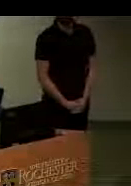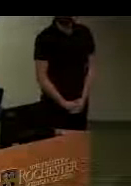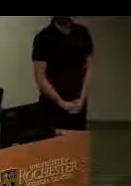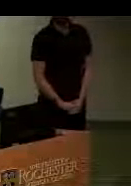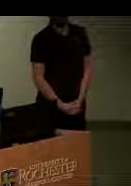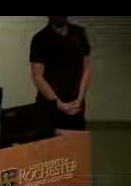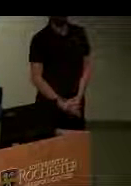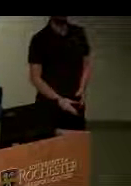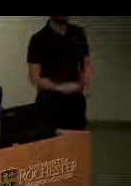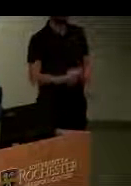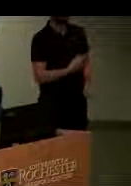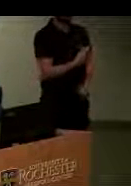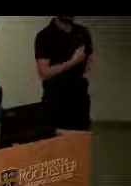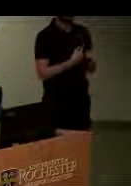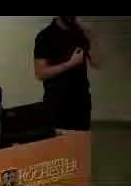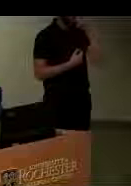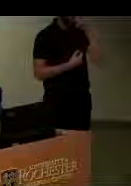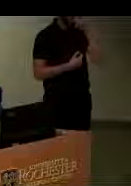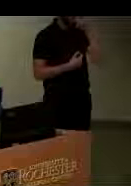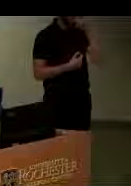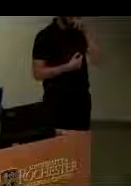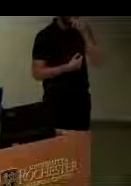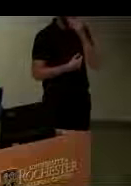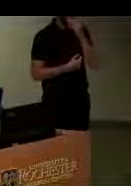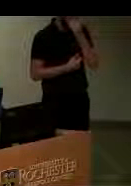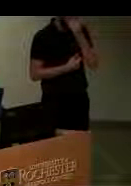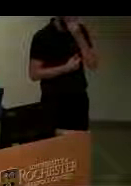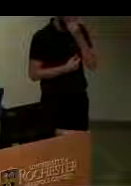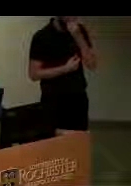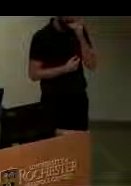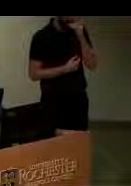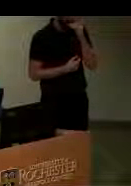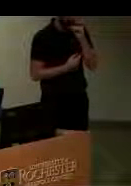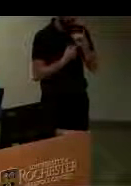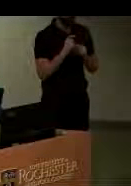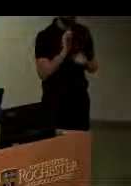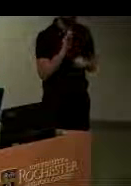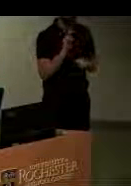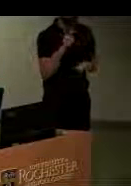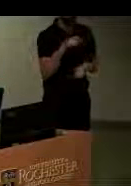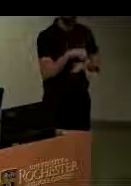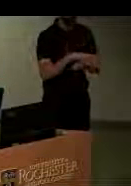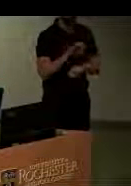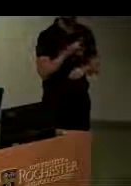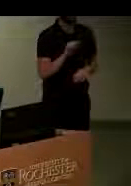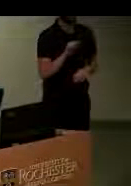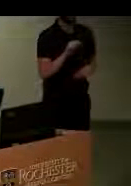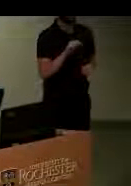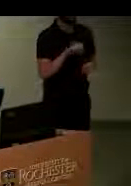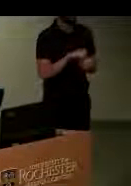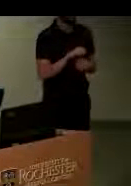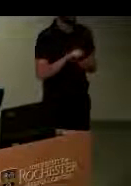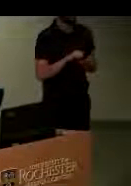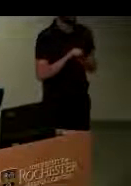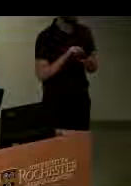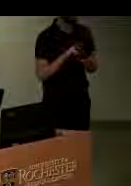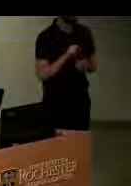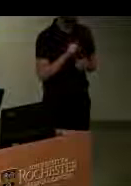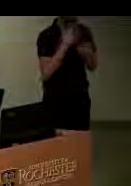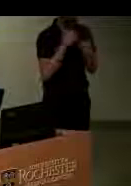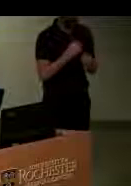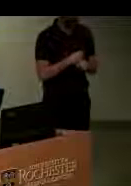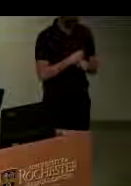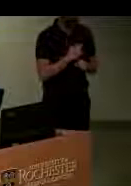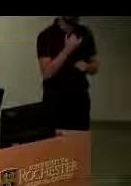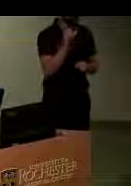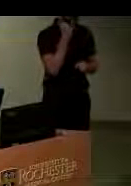We were very good at, this was one of the first night floats in the entire United States. It was sadly created because of the